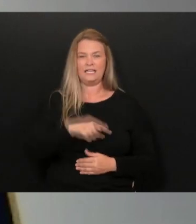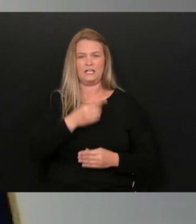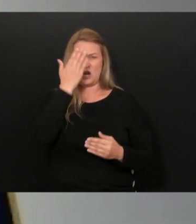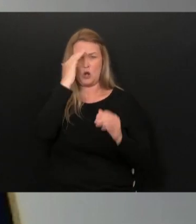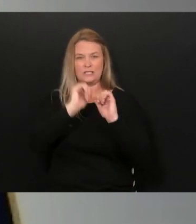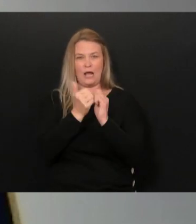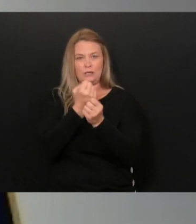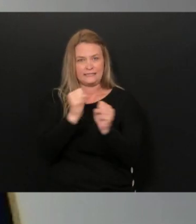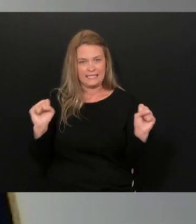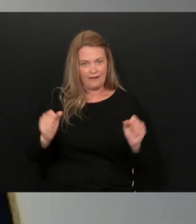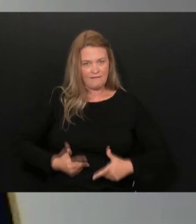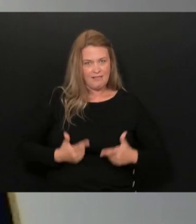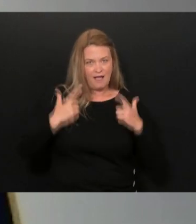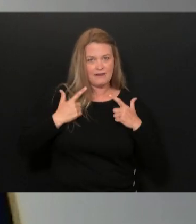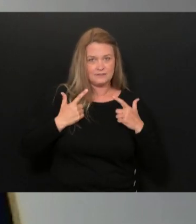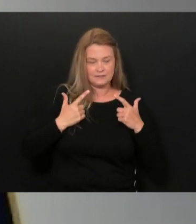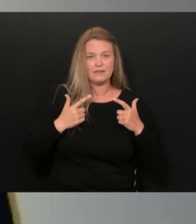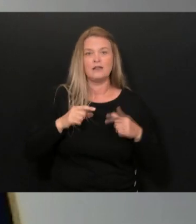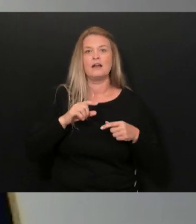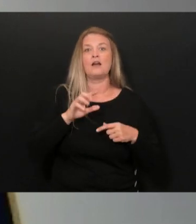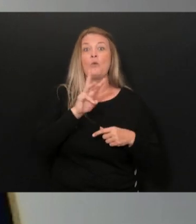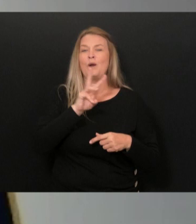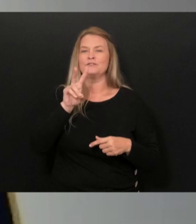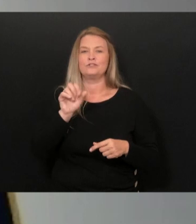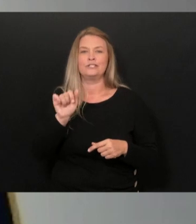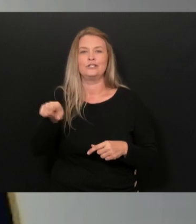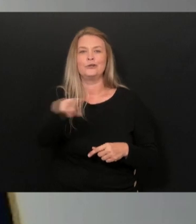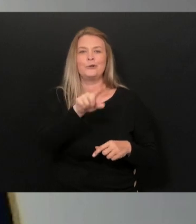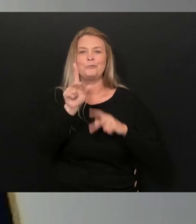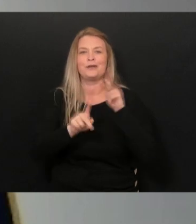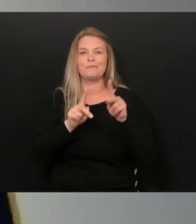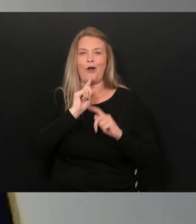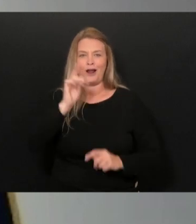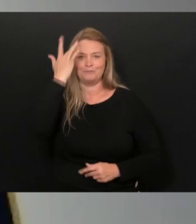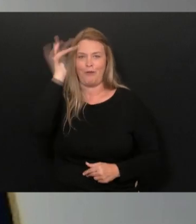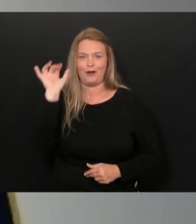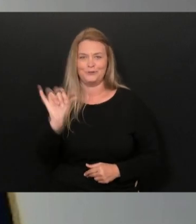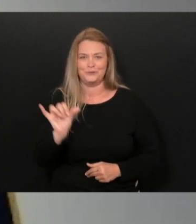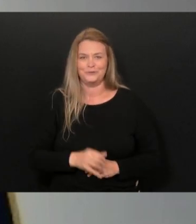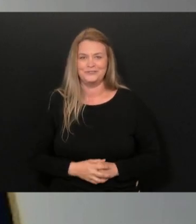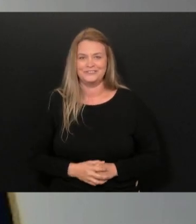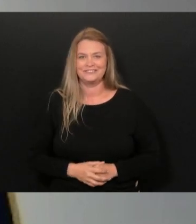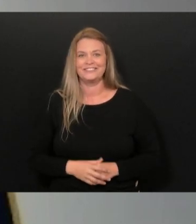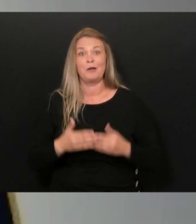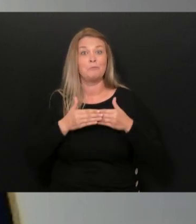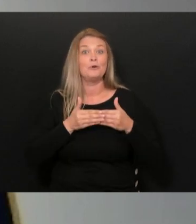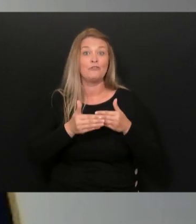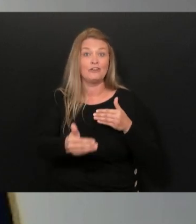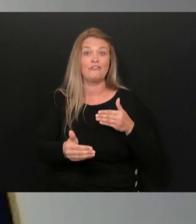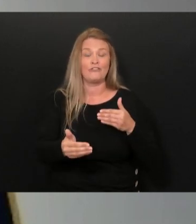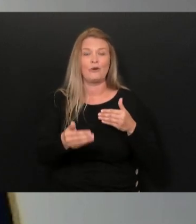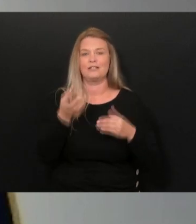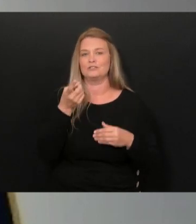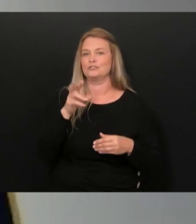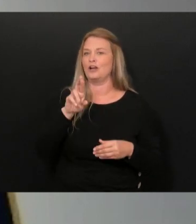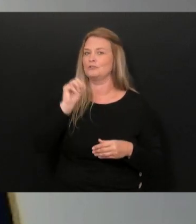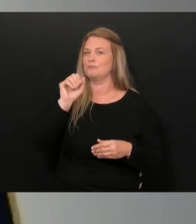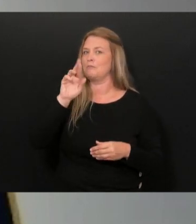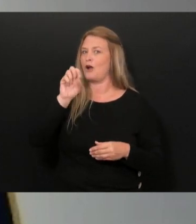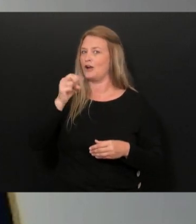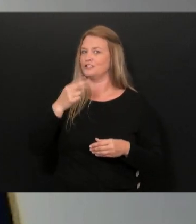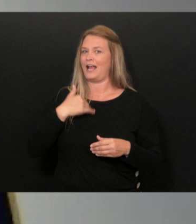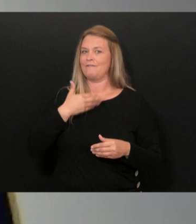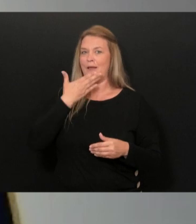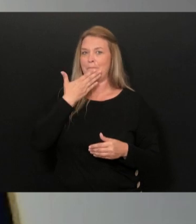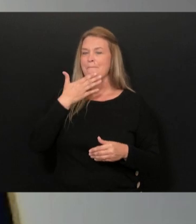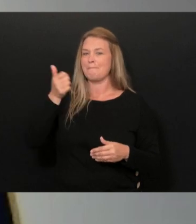lives. Number two is West Virginians are smart. So as we go forward, Dr. Marsh has some of the best insight on this